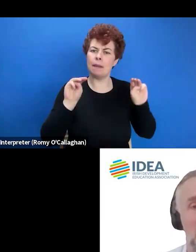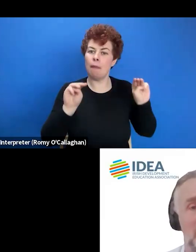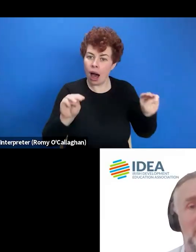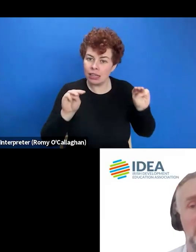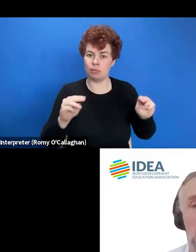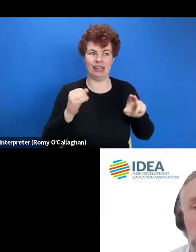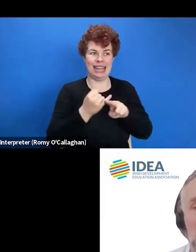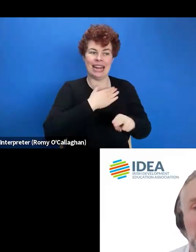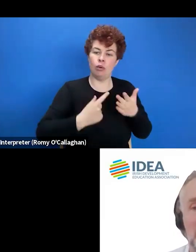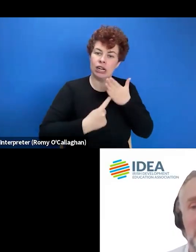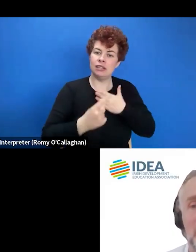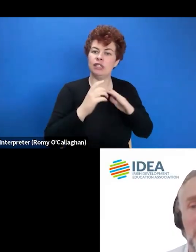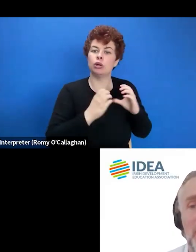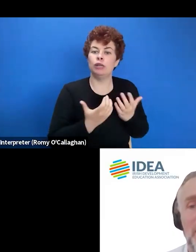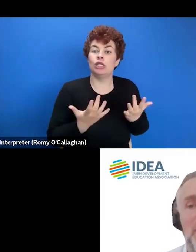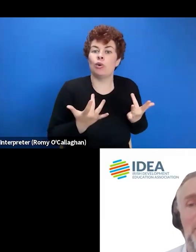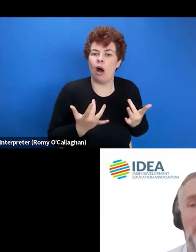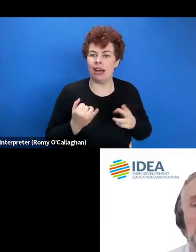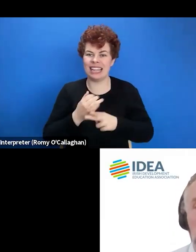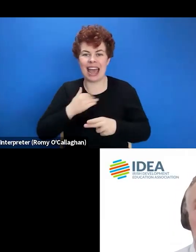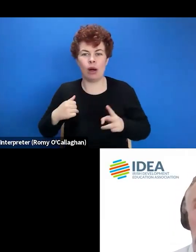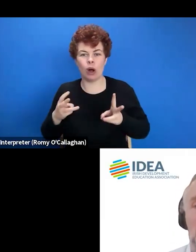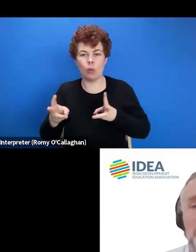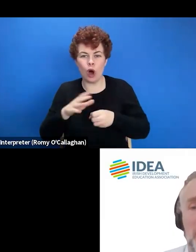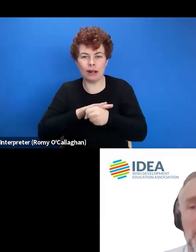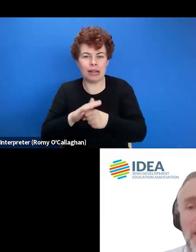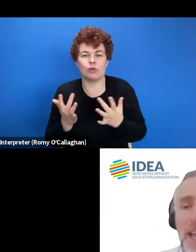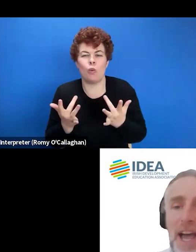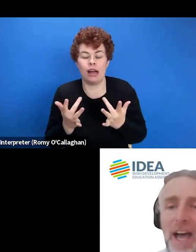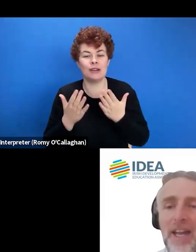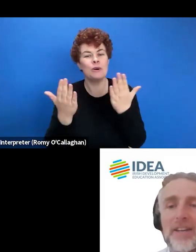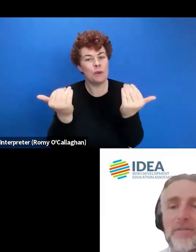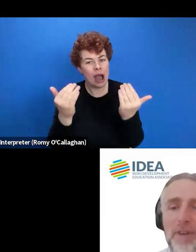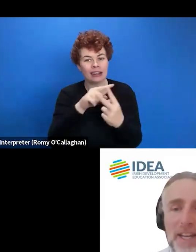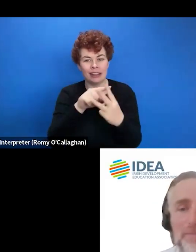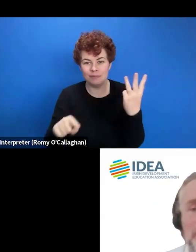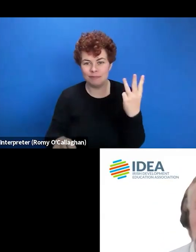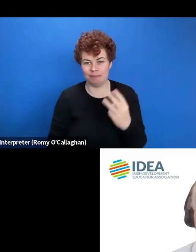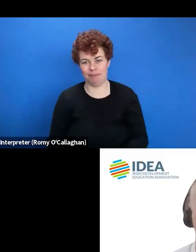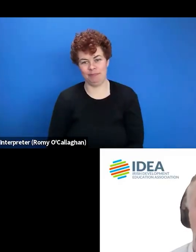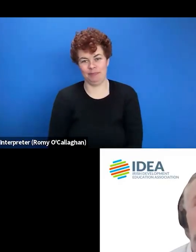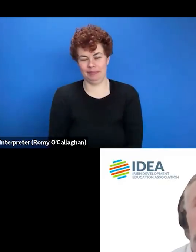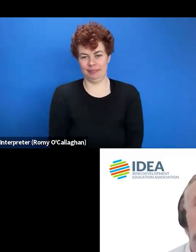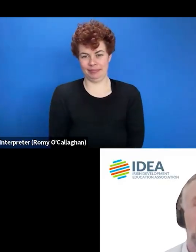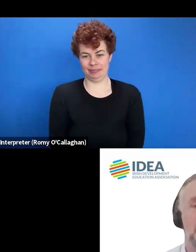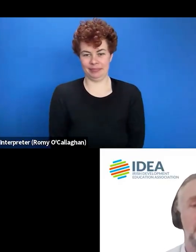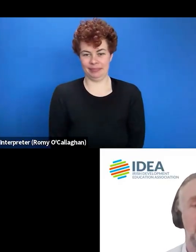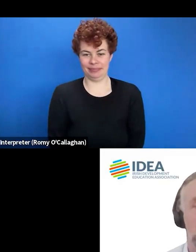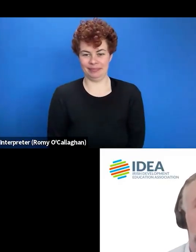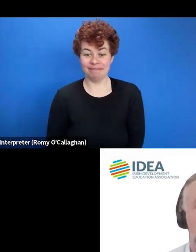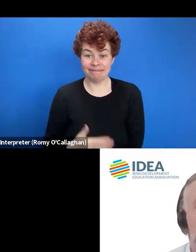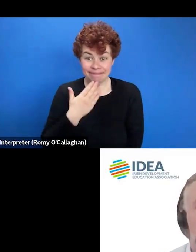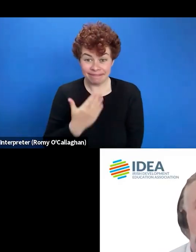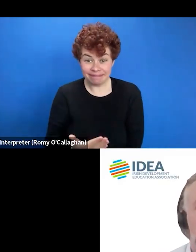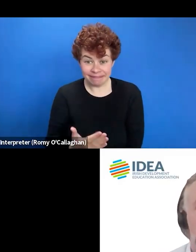individual communities and indeed workplaces. So you're very welcome, John, Vicky, and Frank. Thanks a